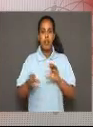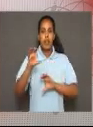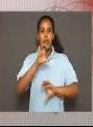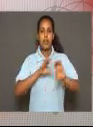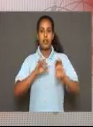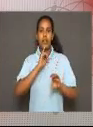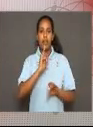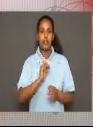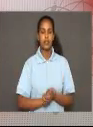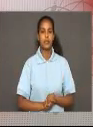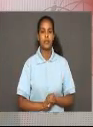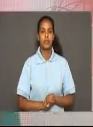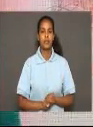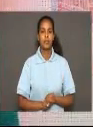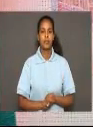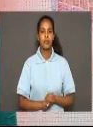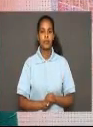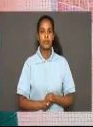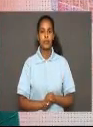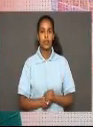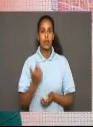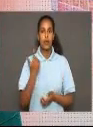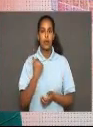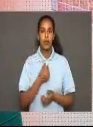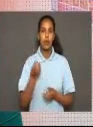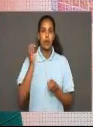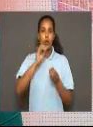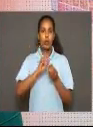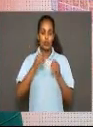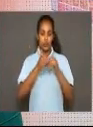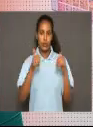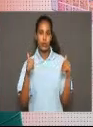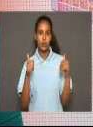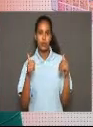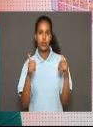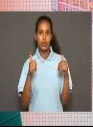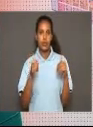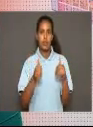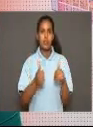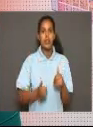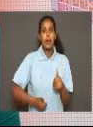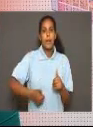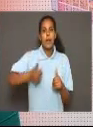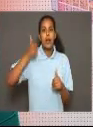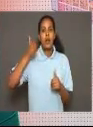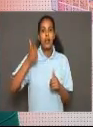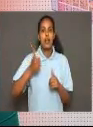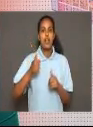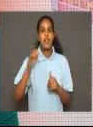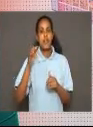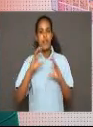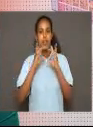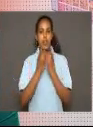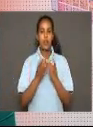chemistry is. We will also distinguish the major fields of